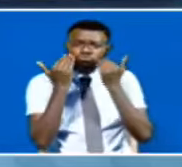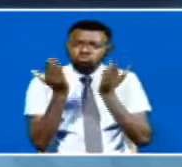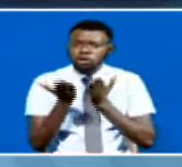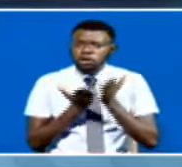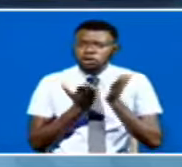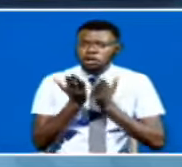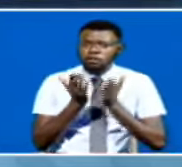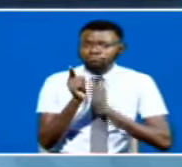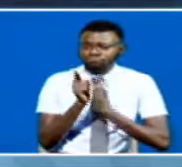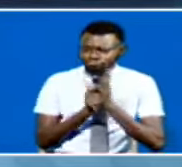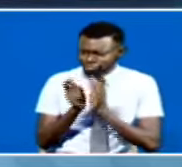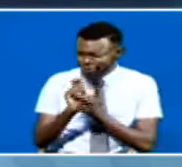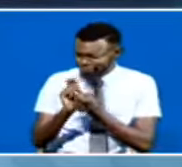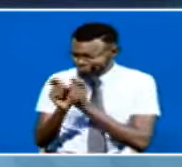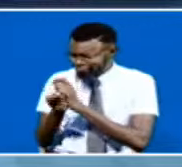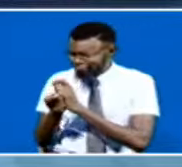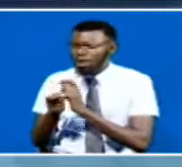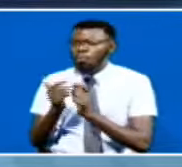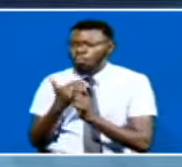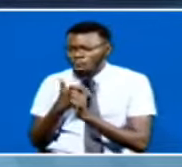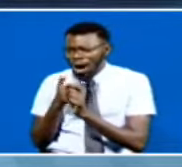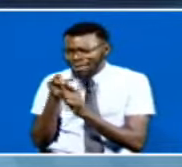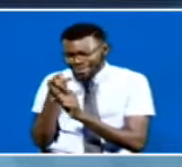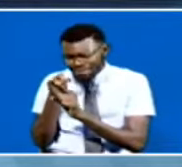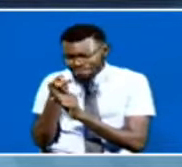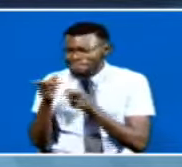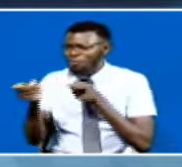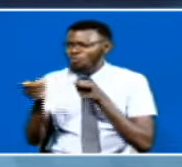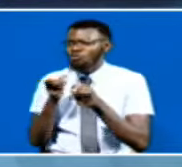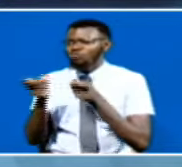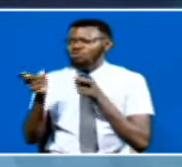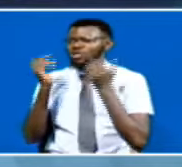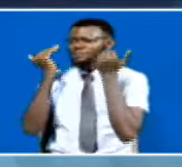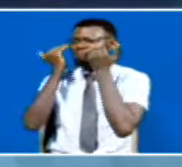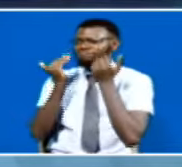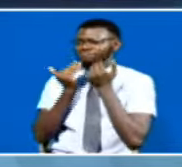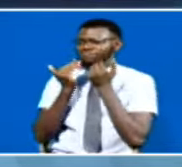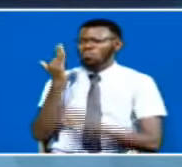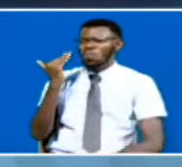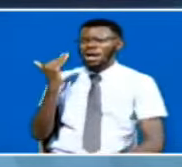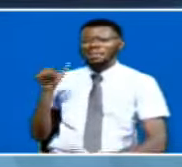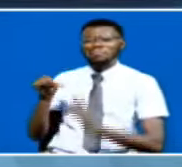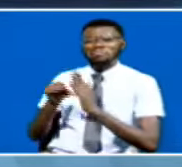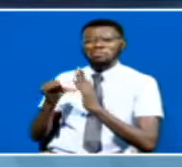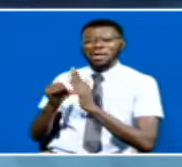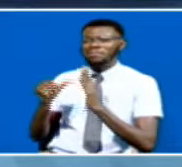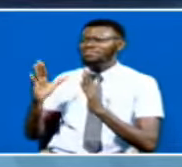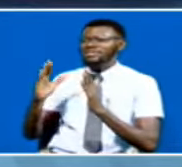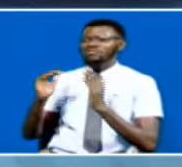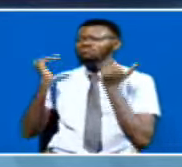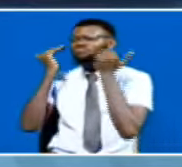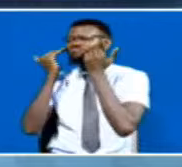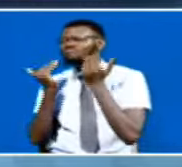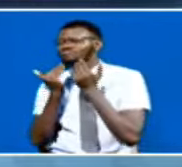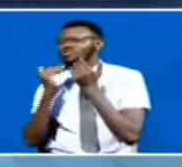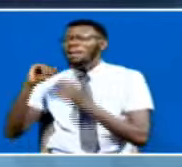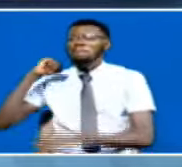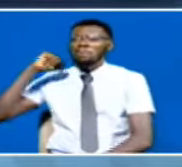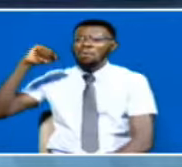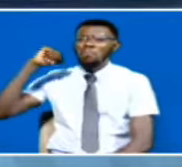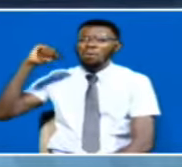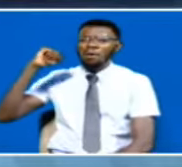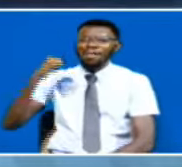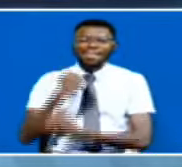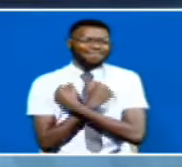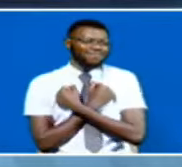their judiciary. The leaders claim that the judiciary is being politically used to derail key government projects and especially